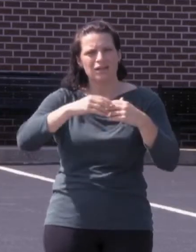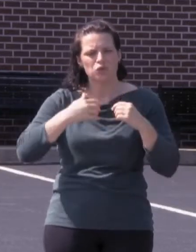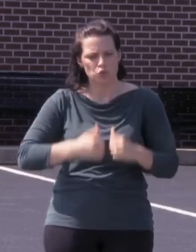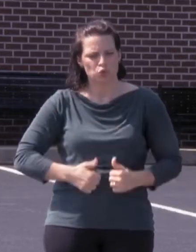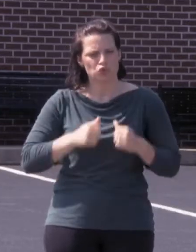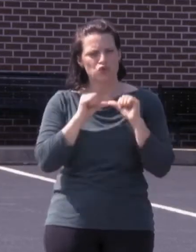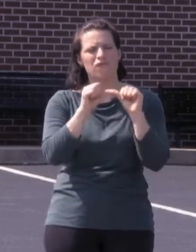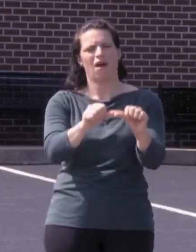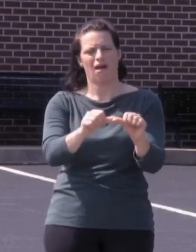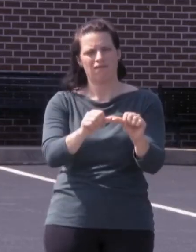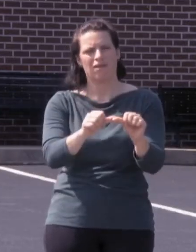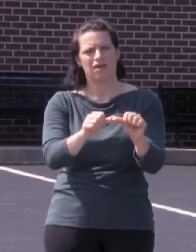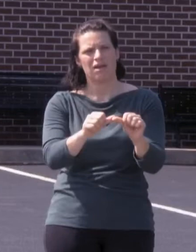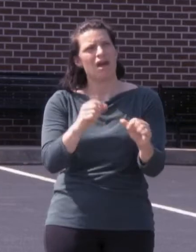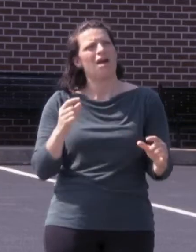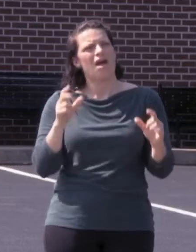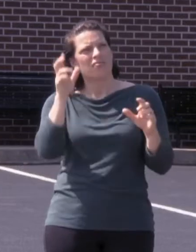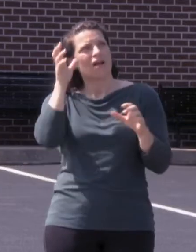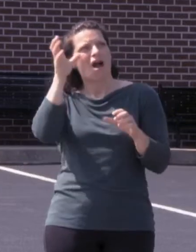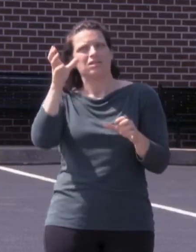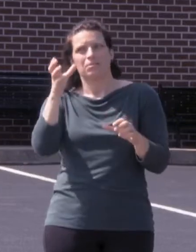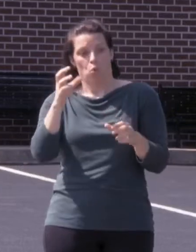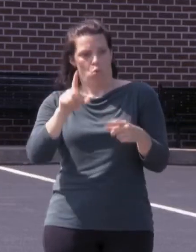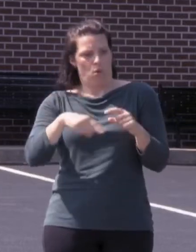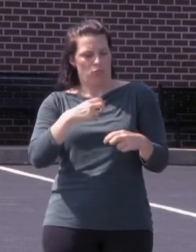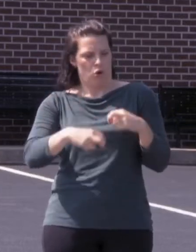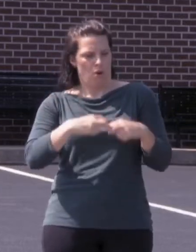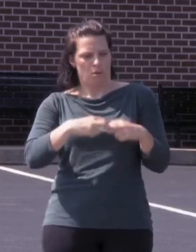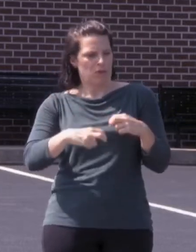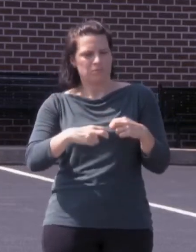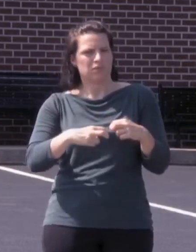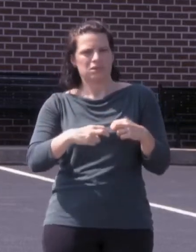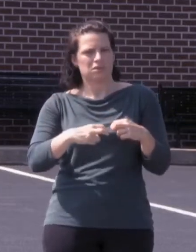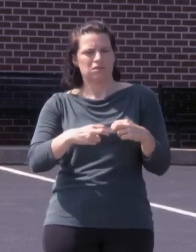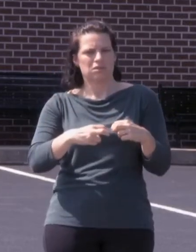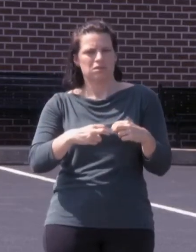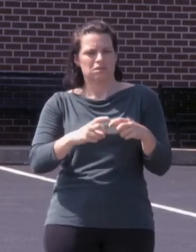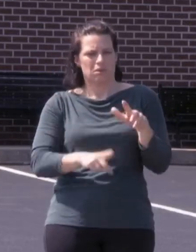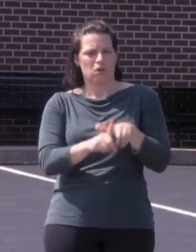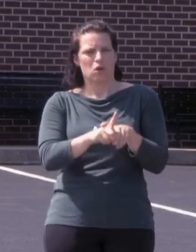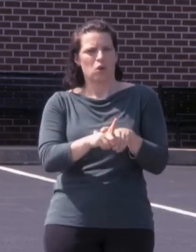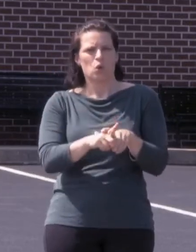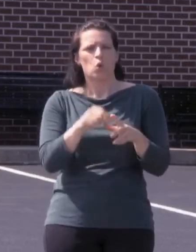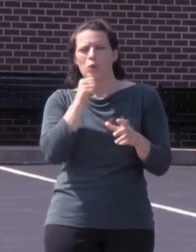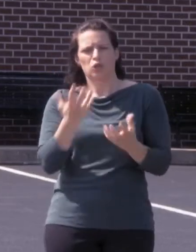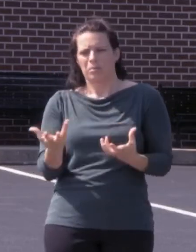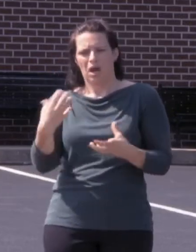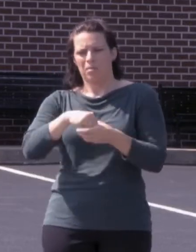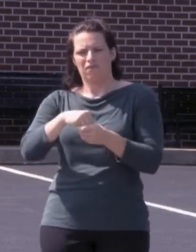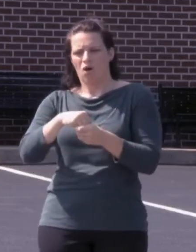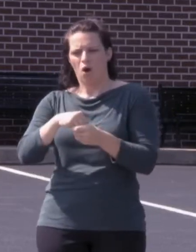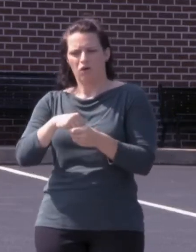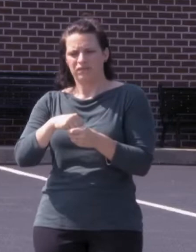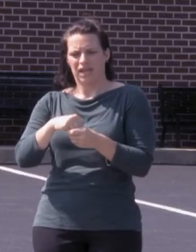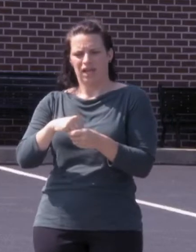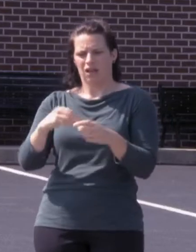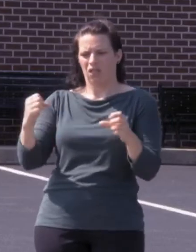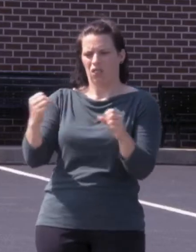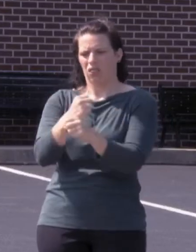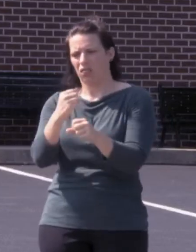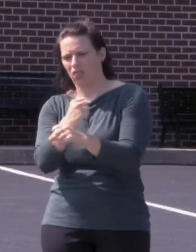survive. The idea that when there are problems, we don't engage in vigilantism or self-help, but we reach